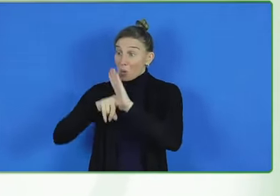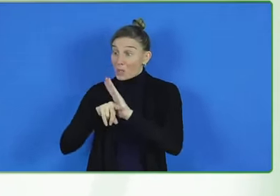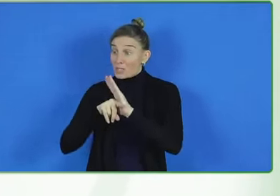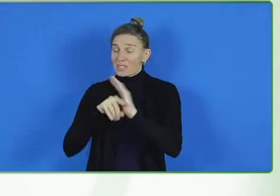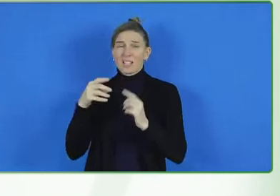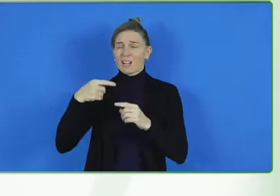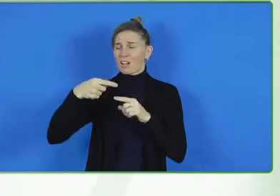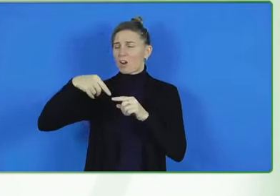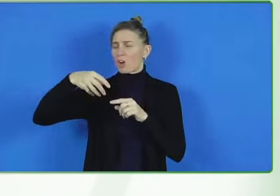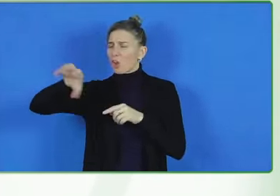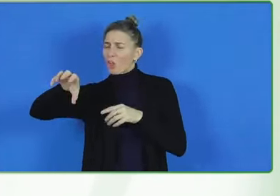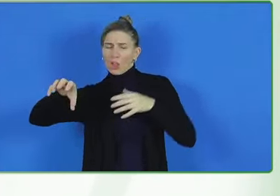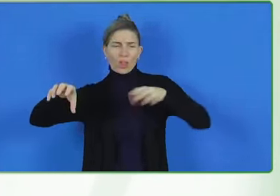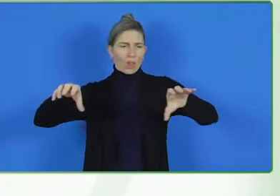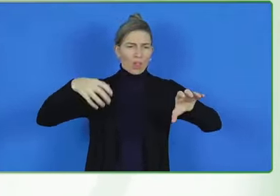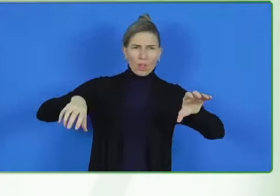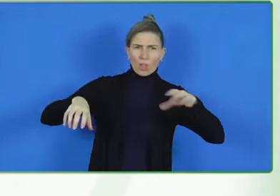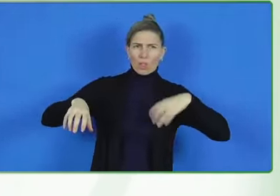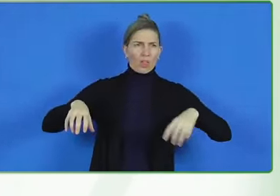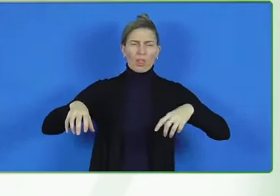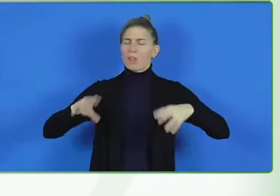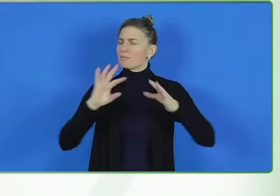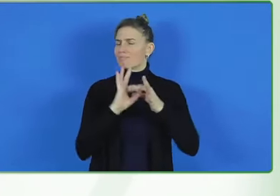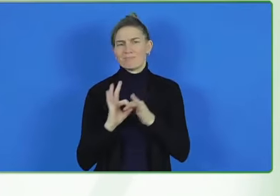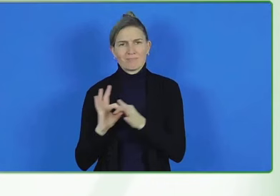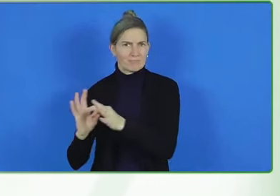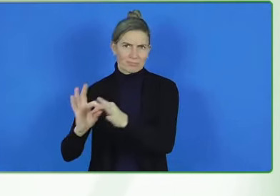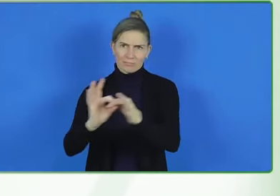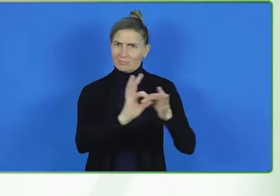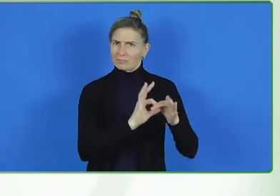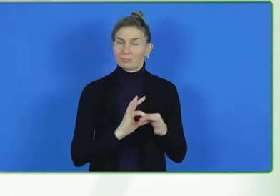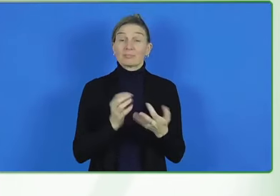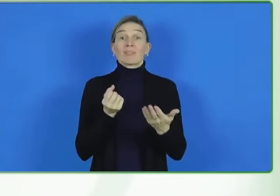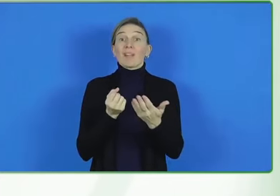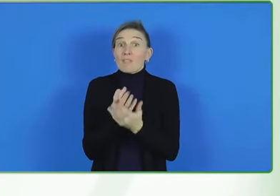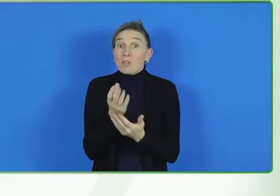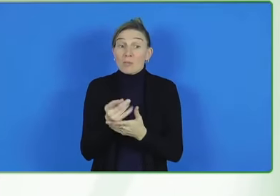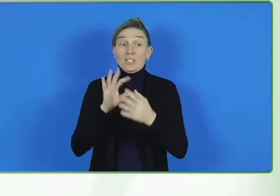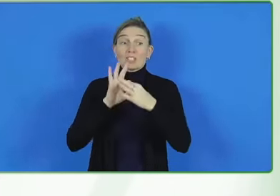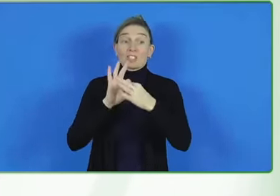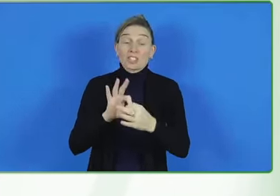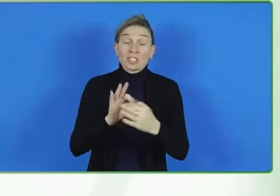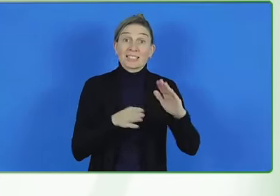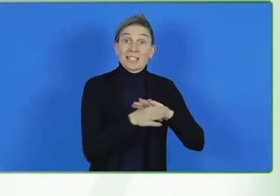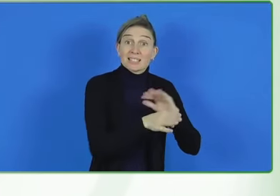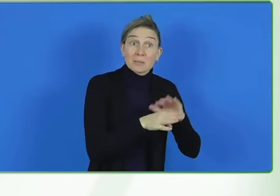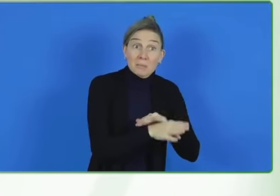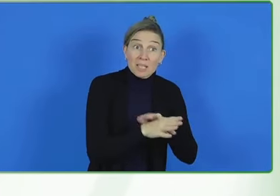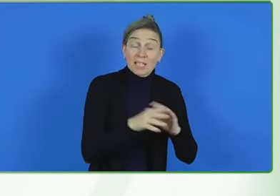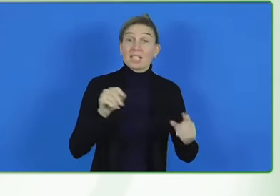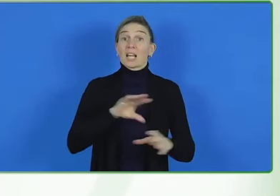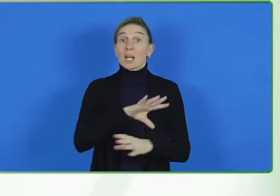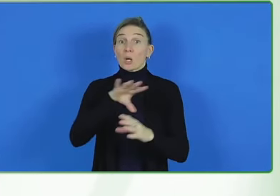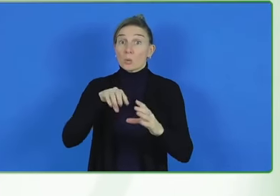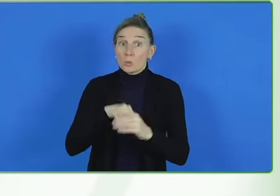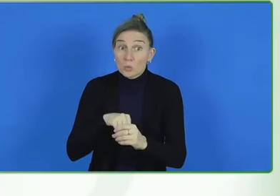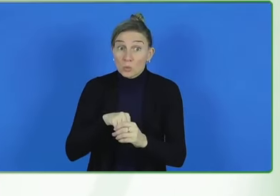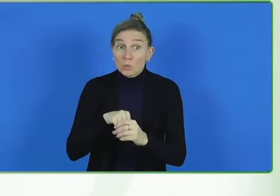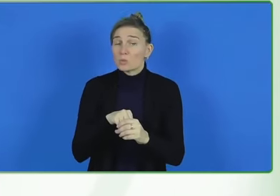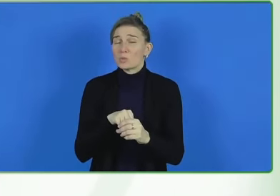our institution about accessibility and inclusion disability. That was because the last year we create